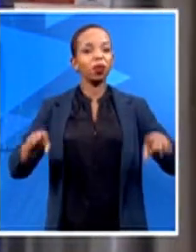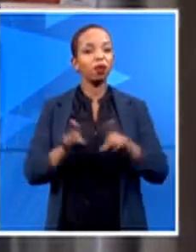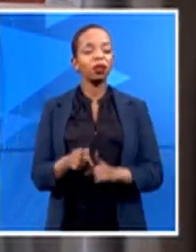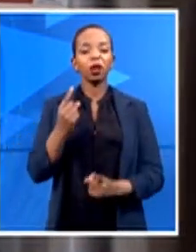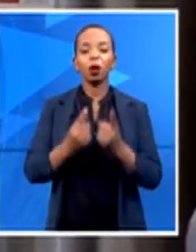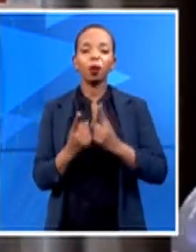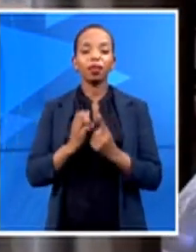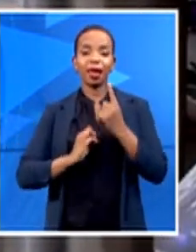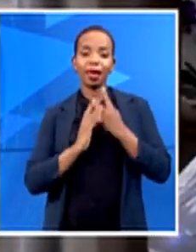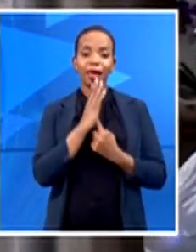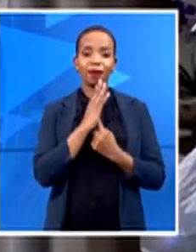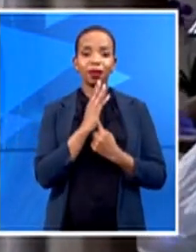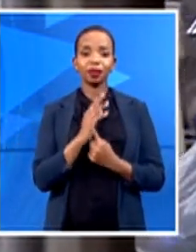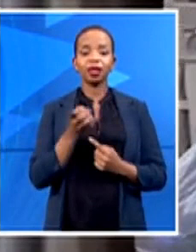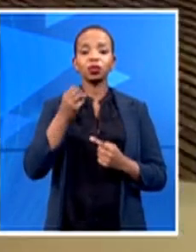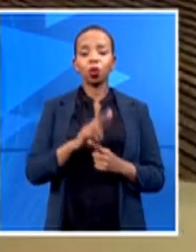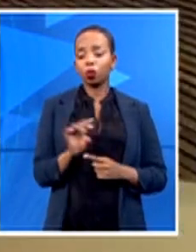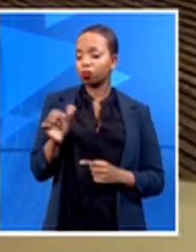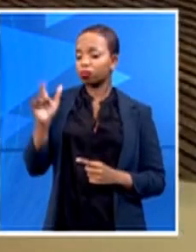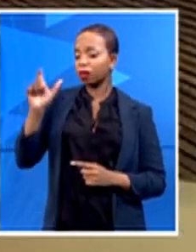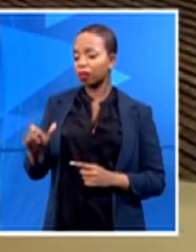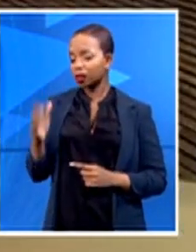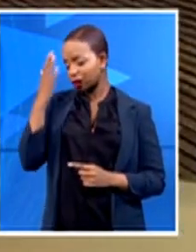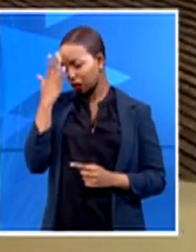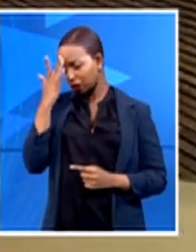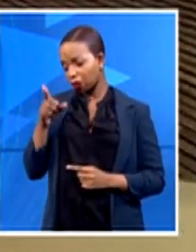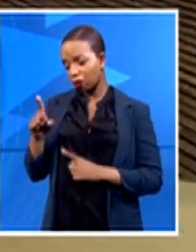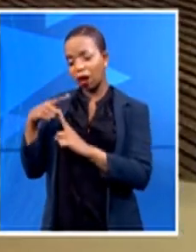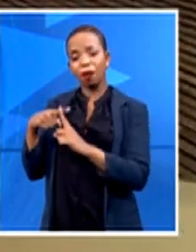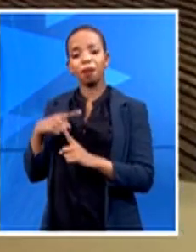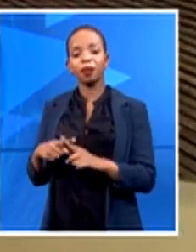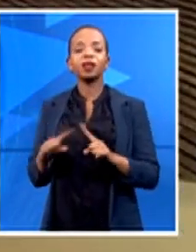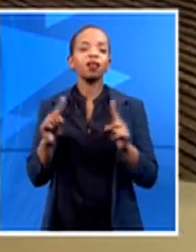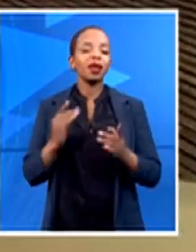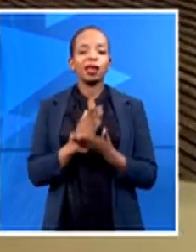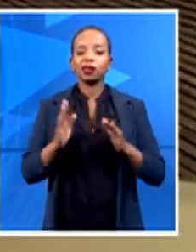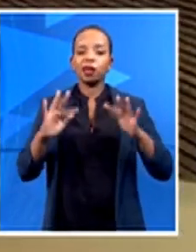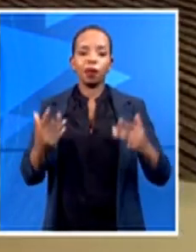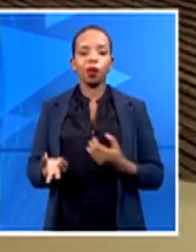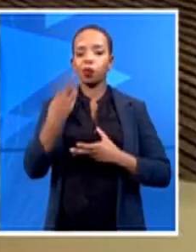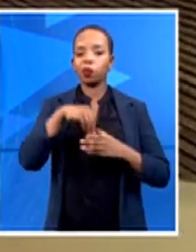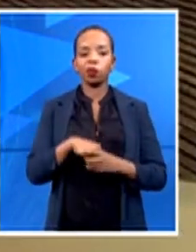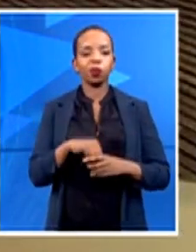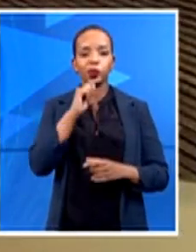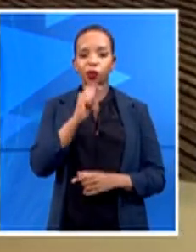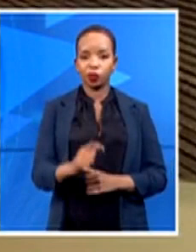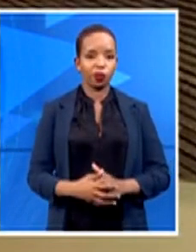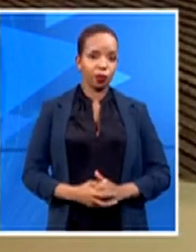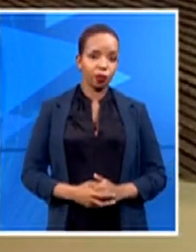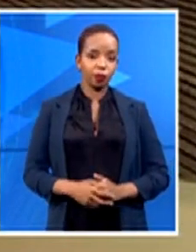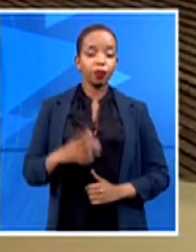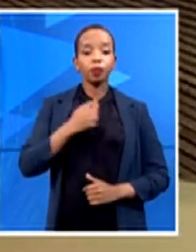by COVID-19 in some or other way. My greatest challenge is, I think, the